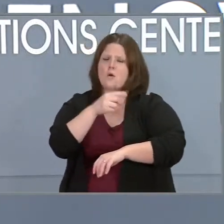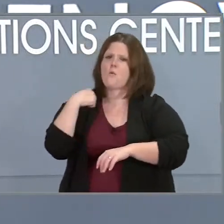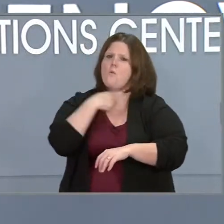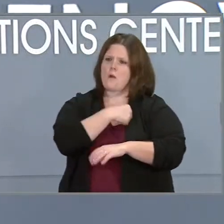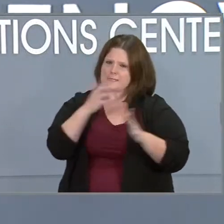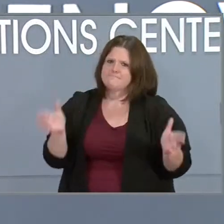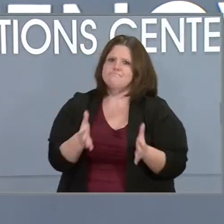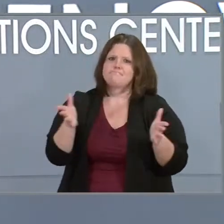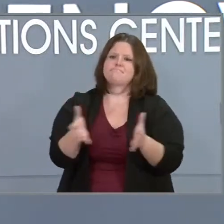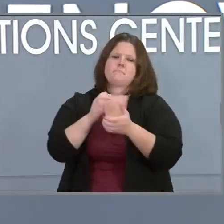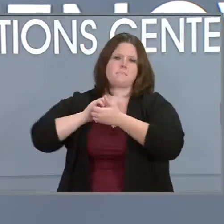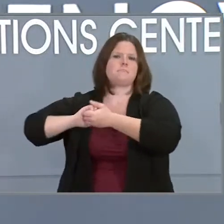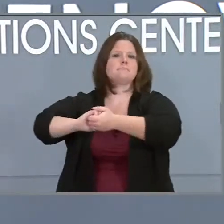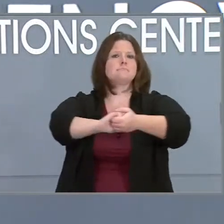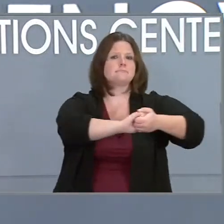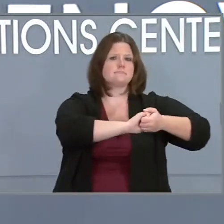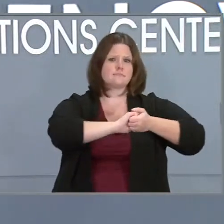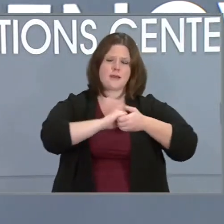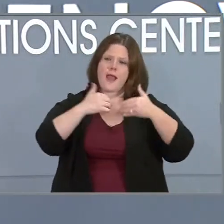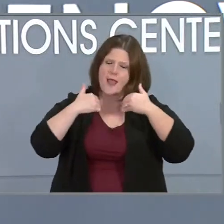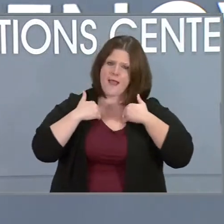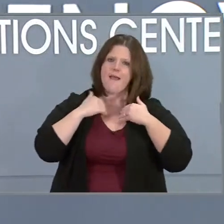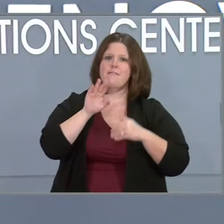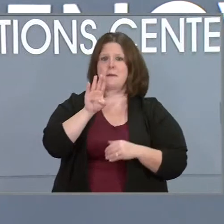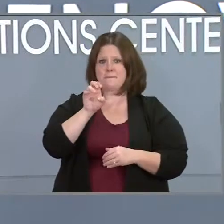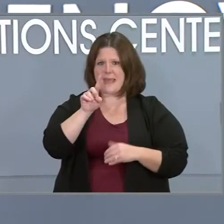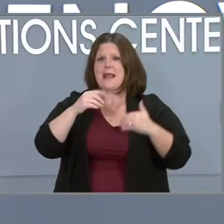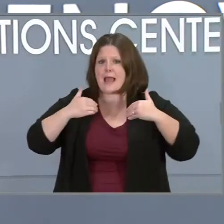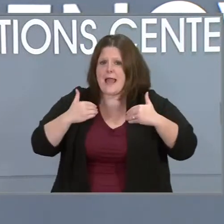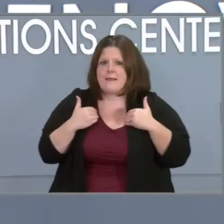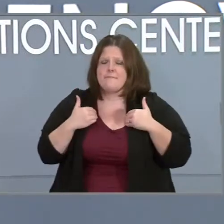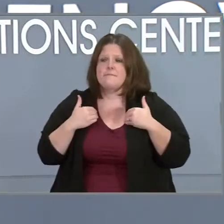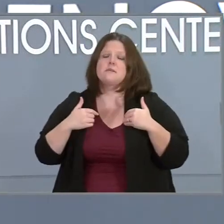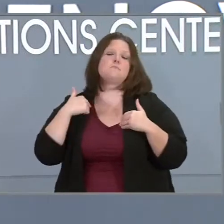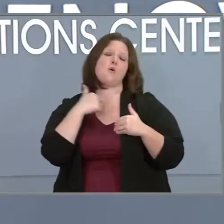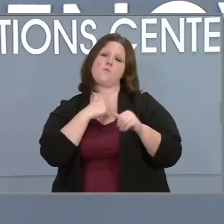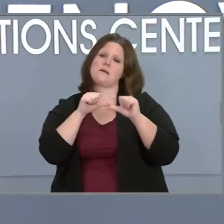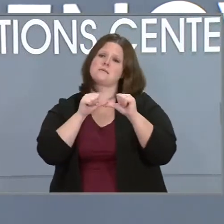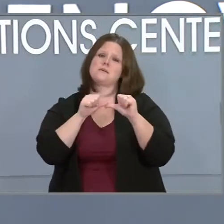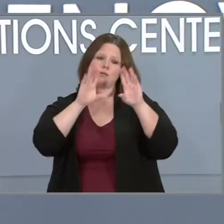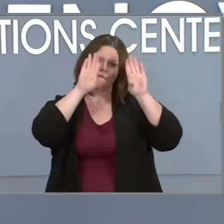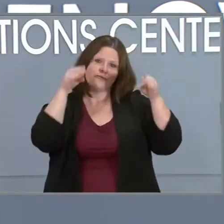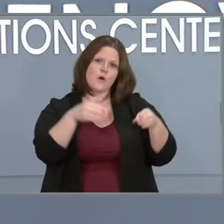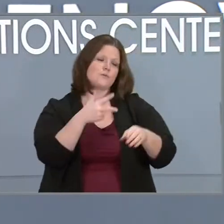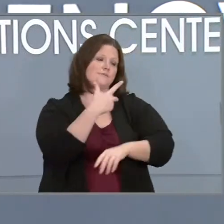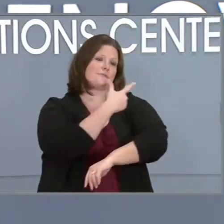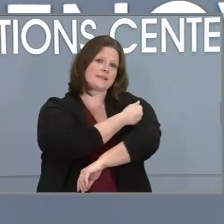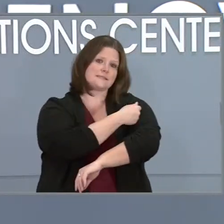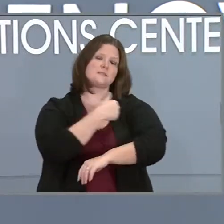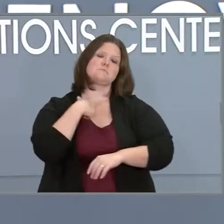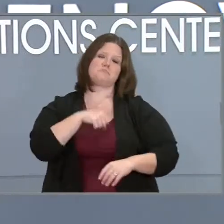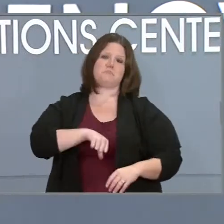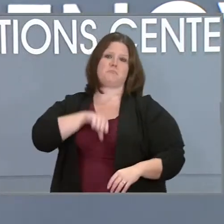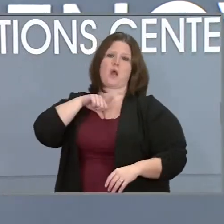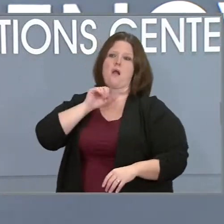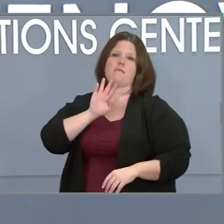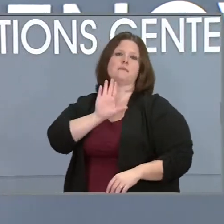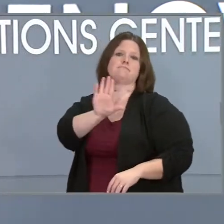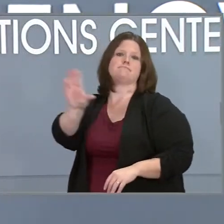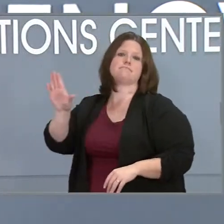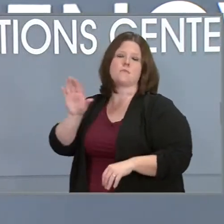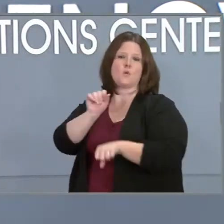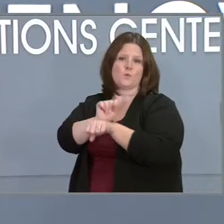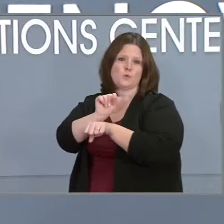of making sure people get treatment and vaccines, and all of the efforts. But I do want to say I'm very proud of the work that the